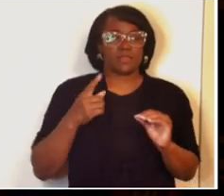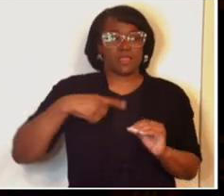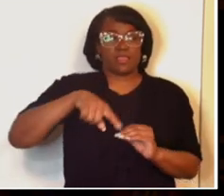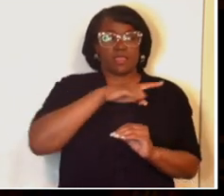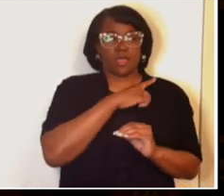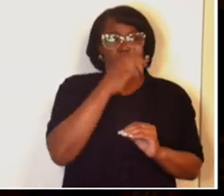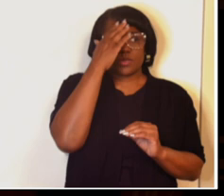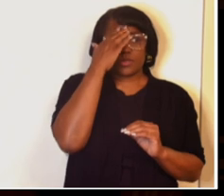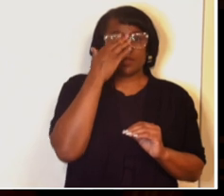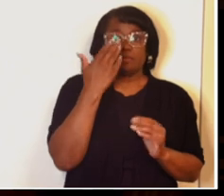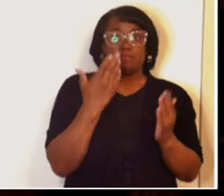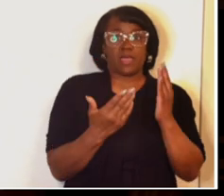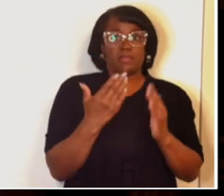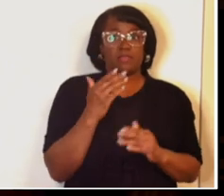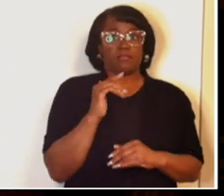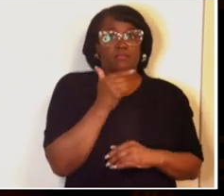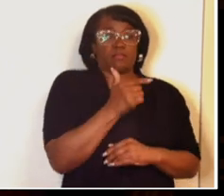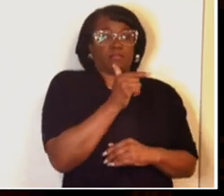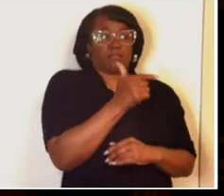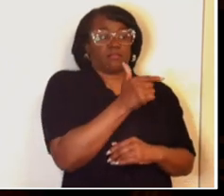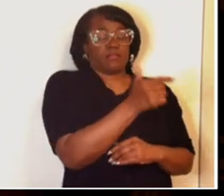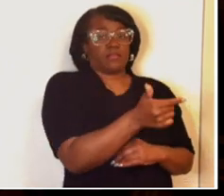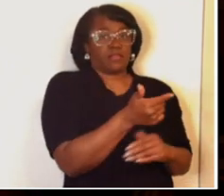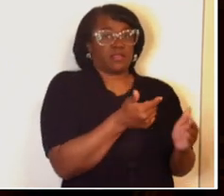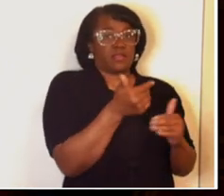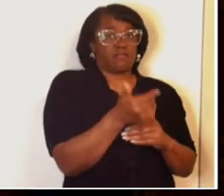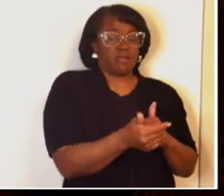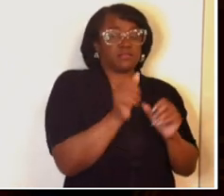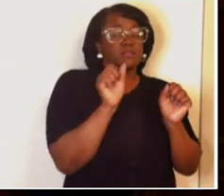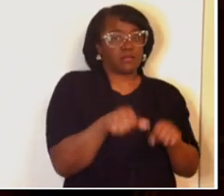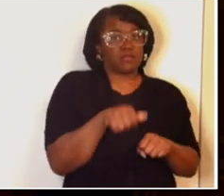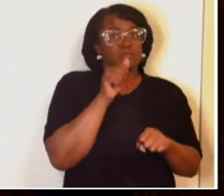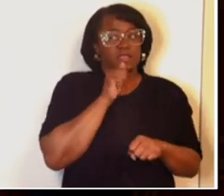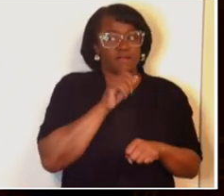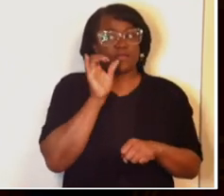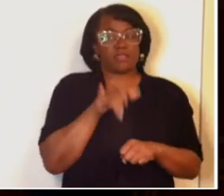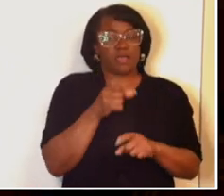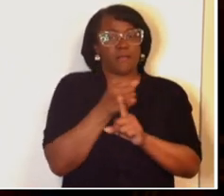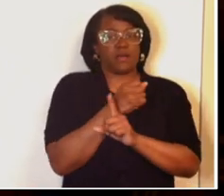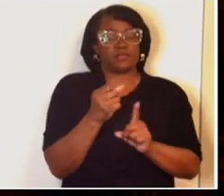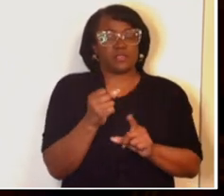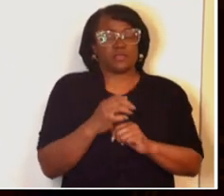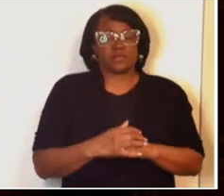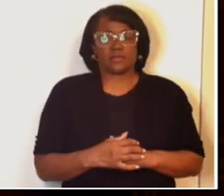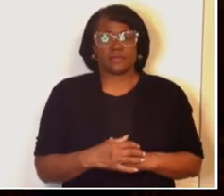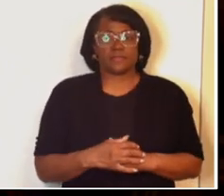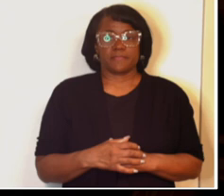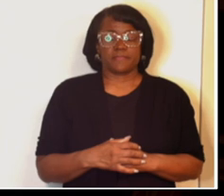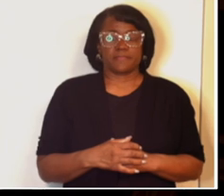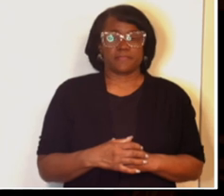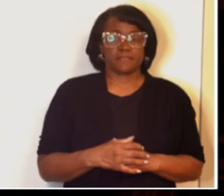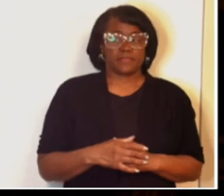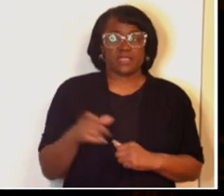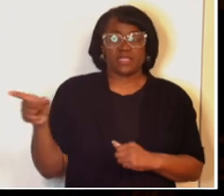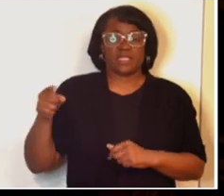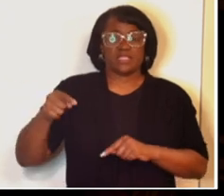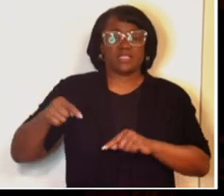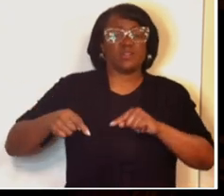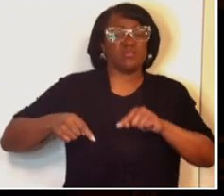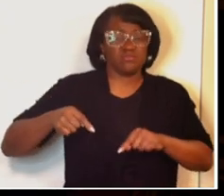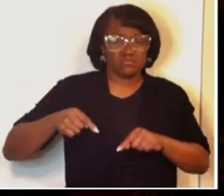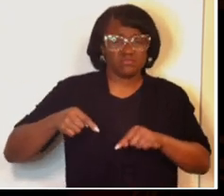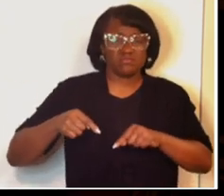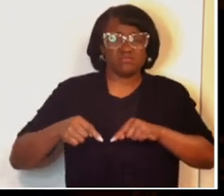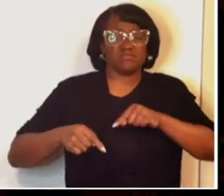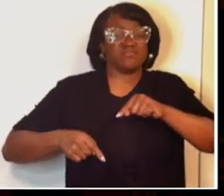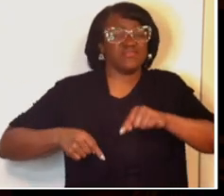it could be any one of them in the future that would suffer this cruel punishment. Barely able to walk and